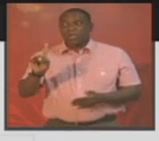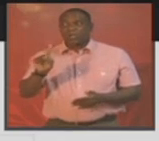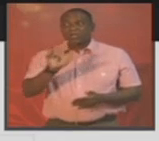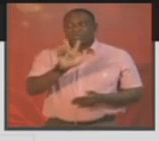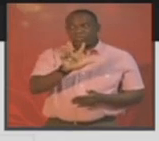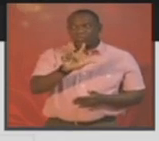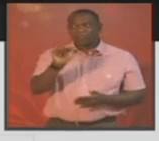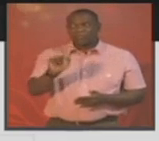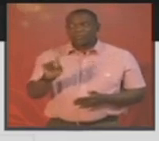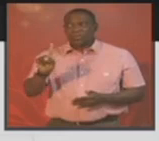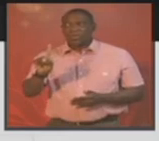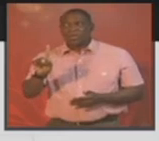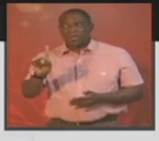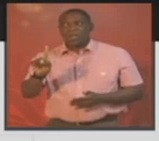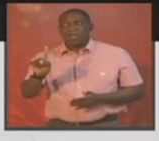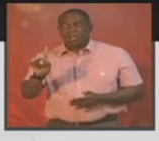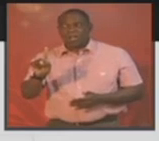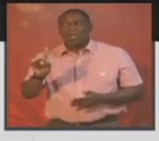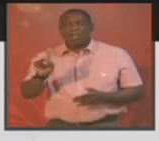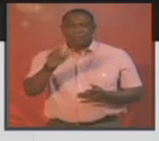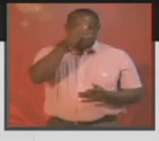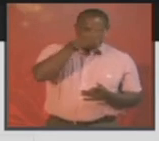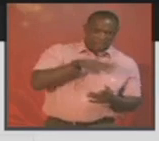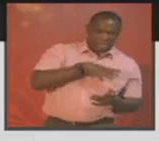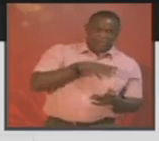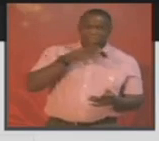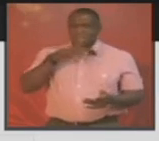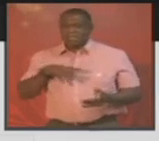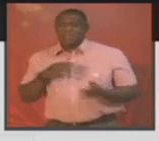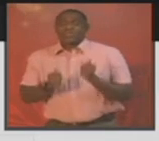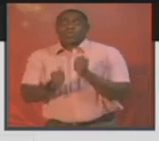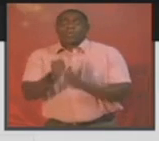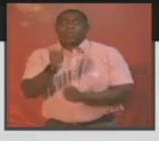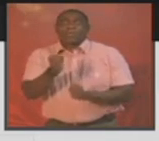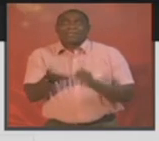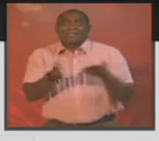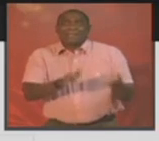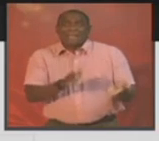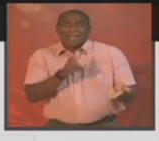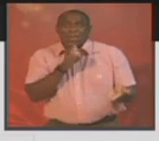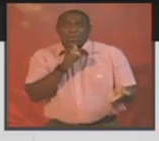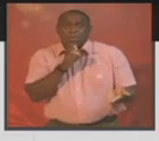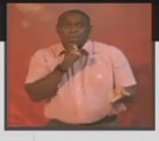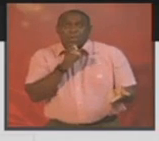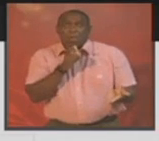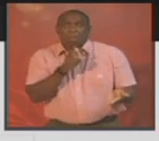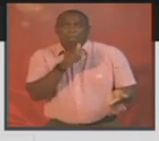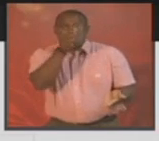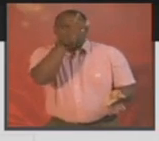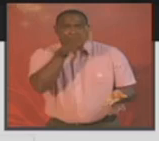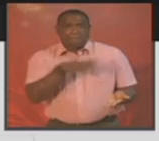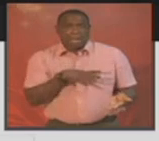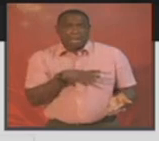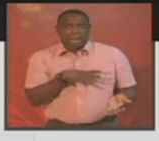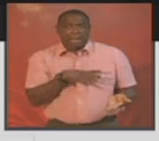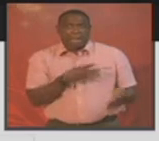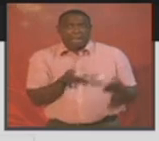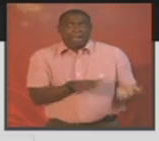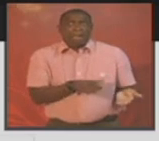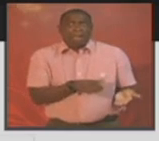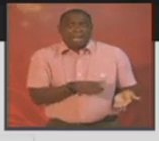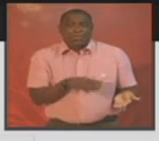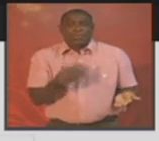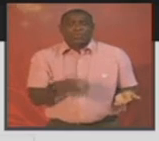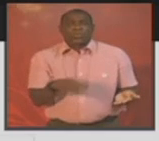Basically 74.1% of the fatalities have been male, and more than 66% of them have been in the over